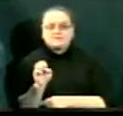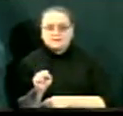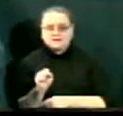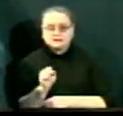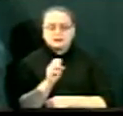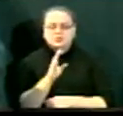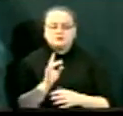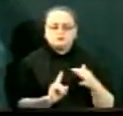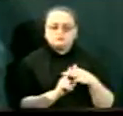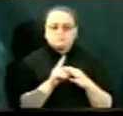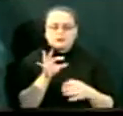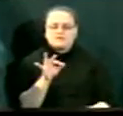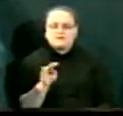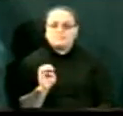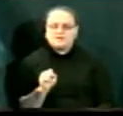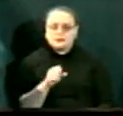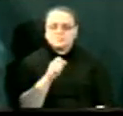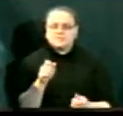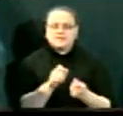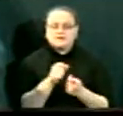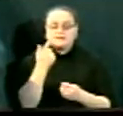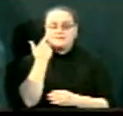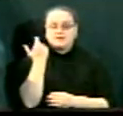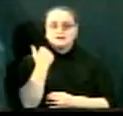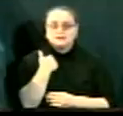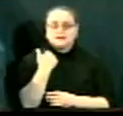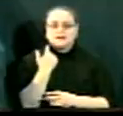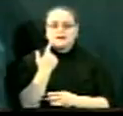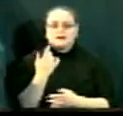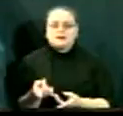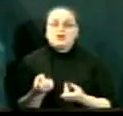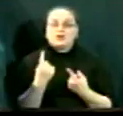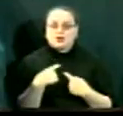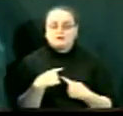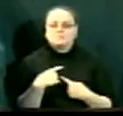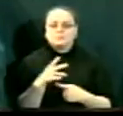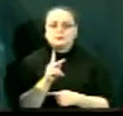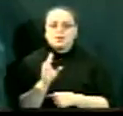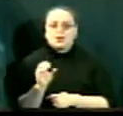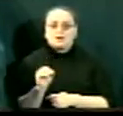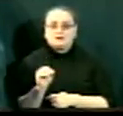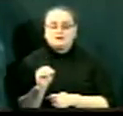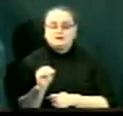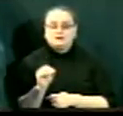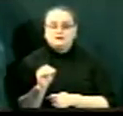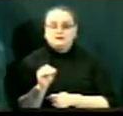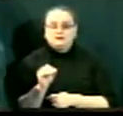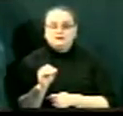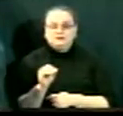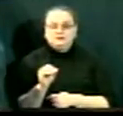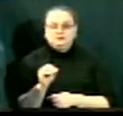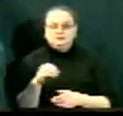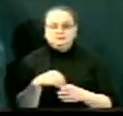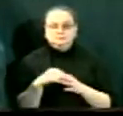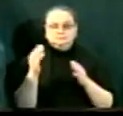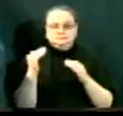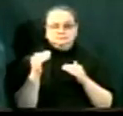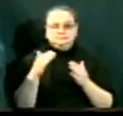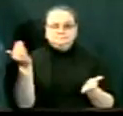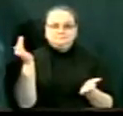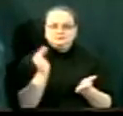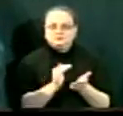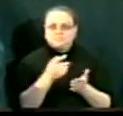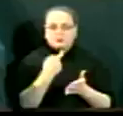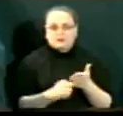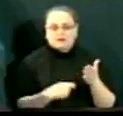brought up fees specifically because I've actually came to Knox County in the hopes of reducing the